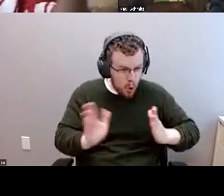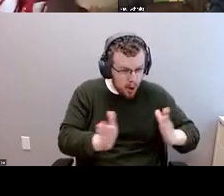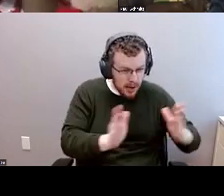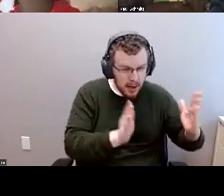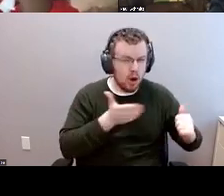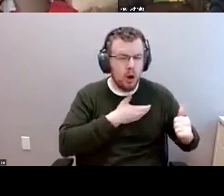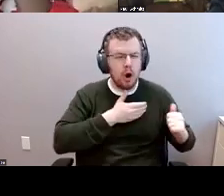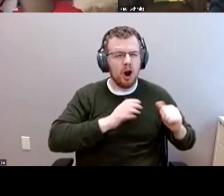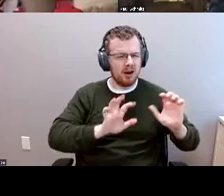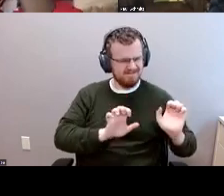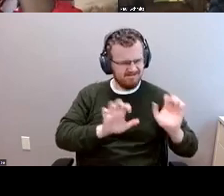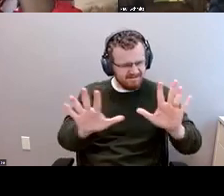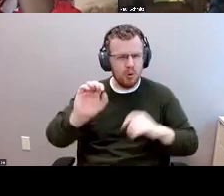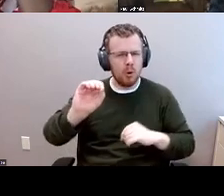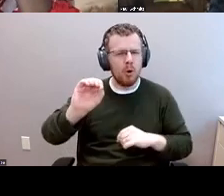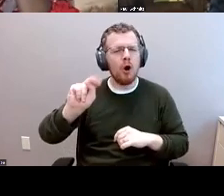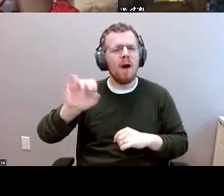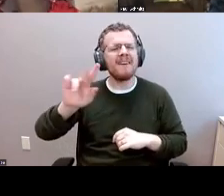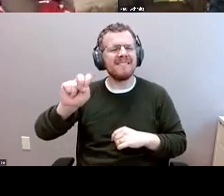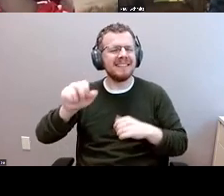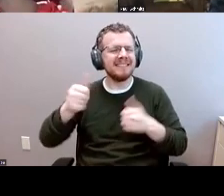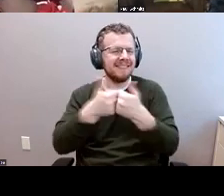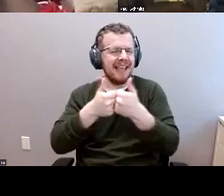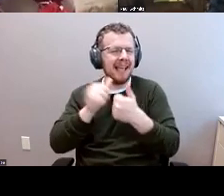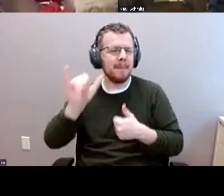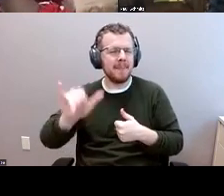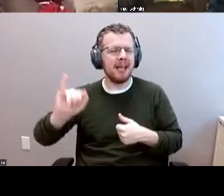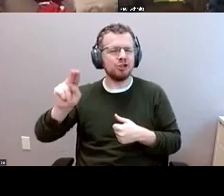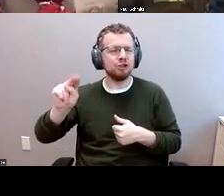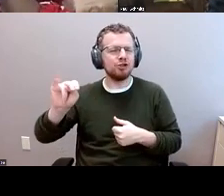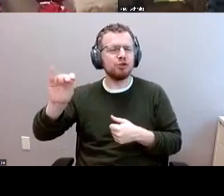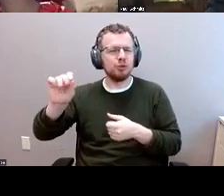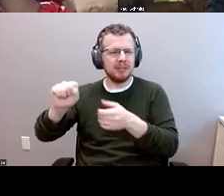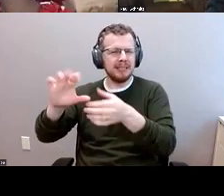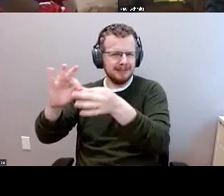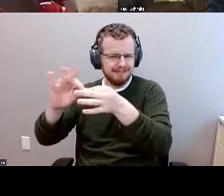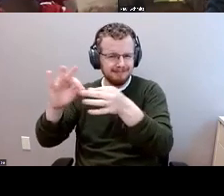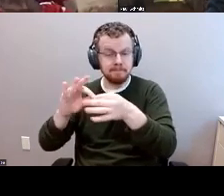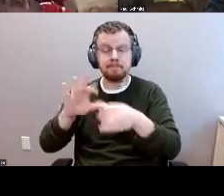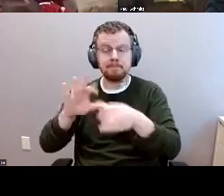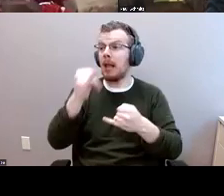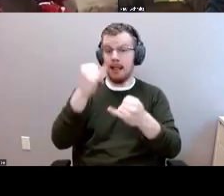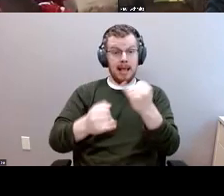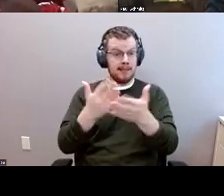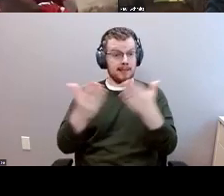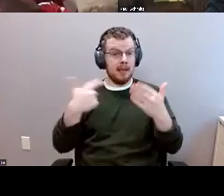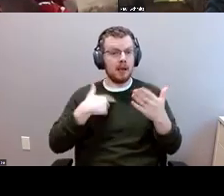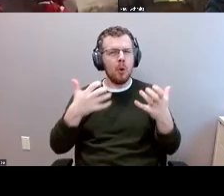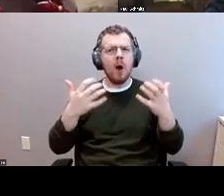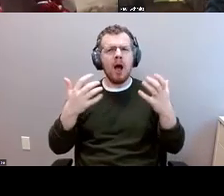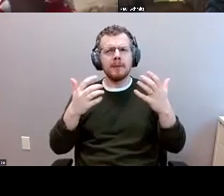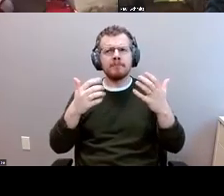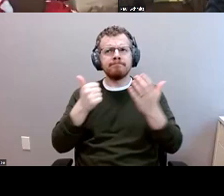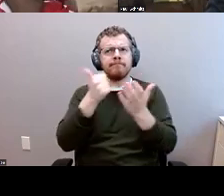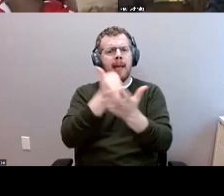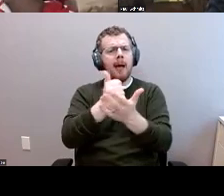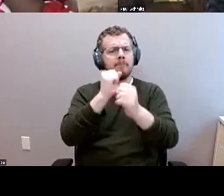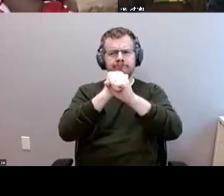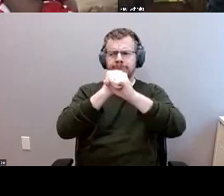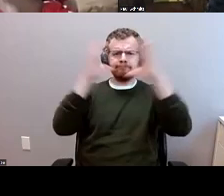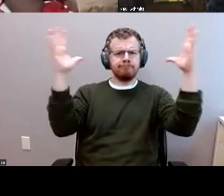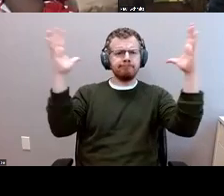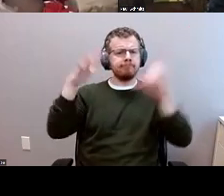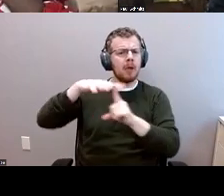offensive game, as Junius was speaking to. And then the last piece that I want to say is I want to contextualize all of this, because